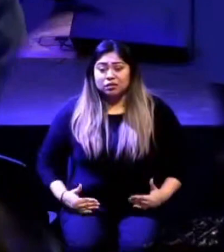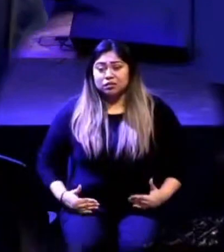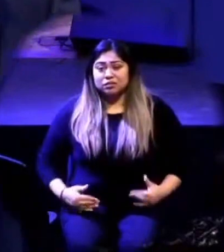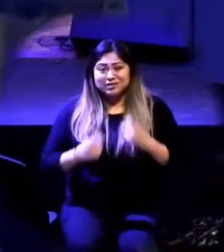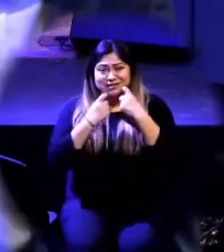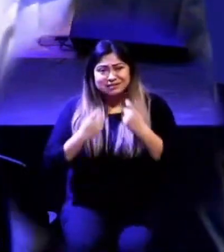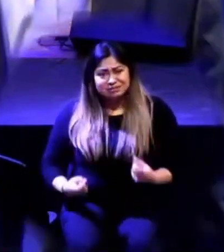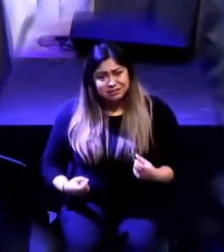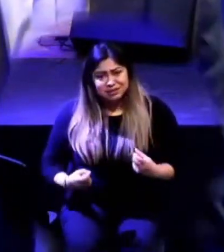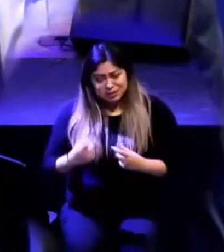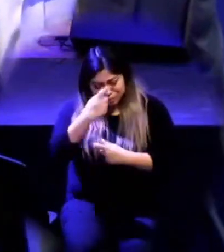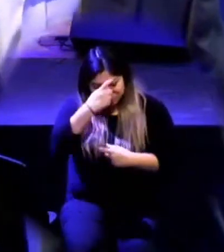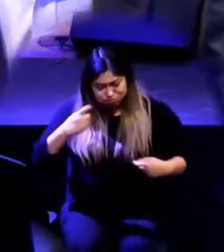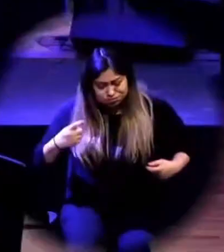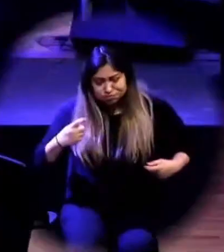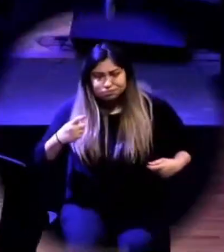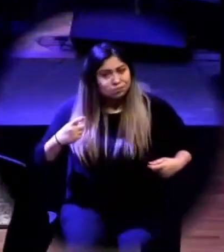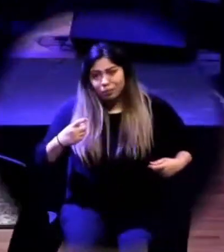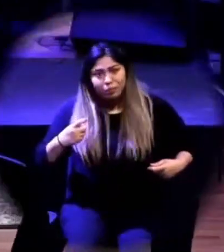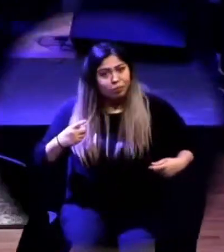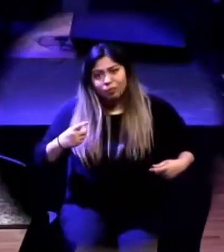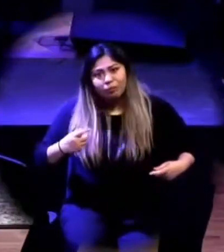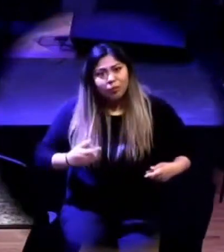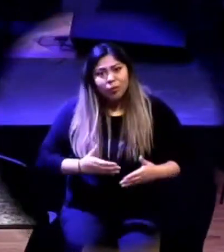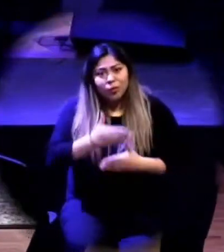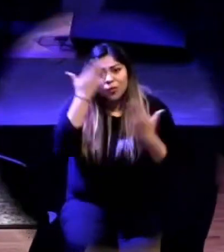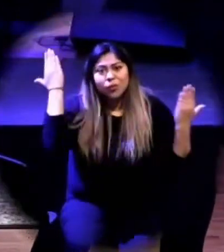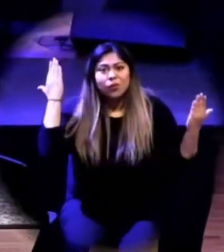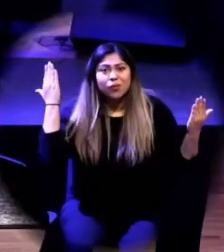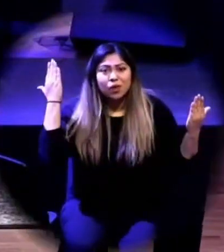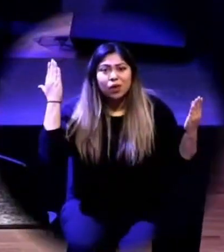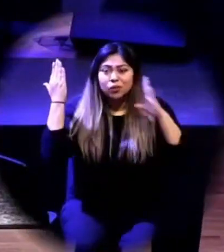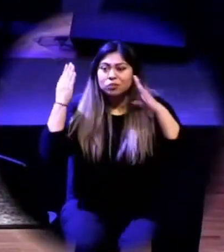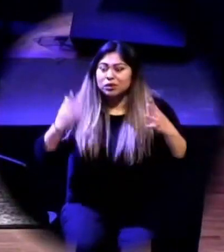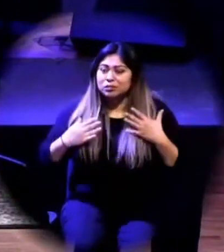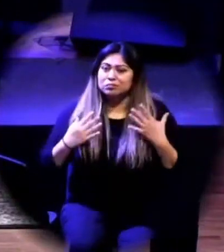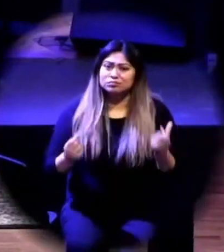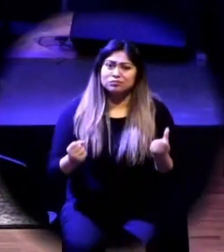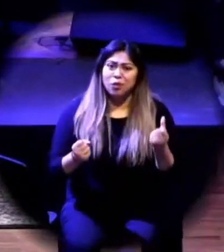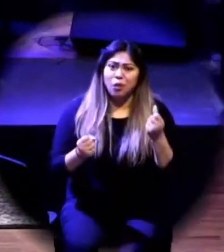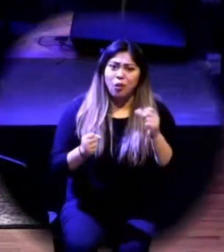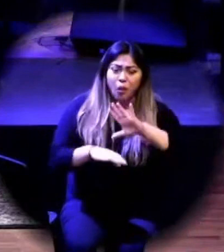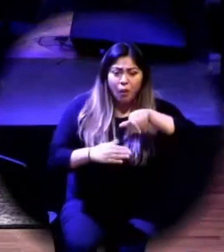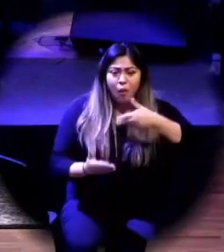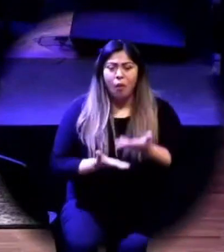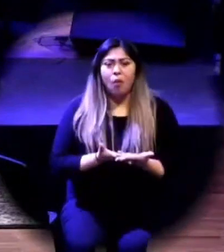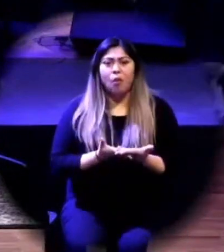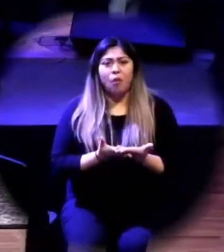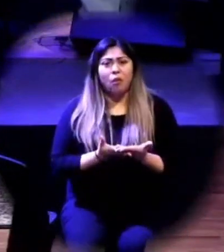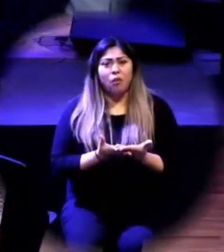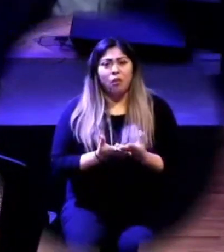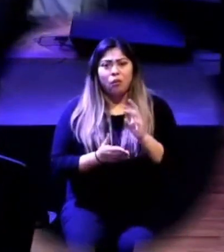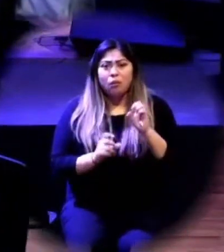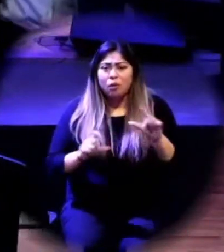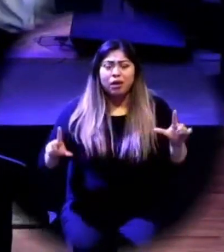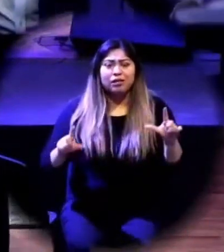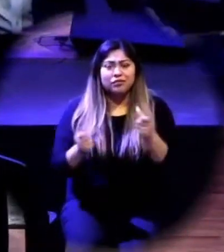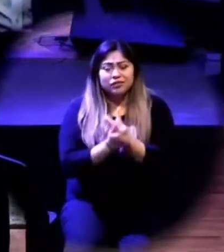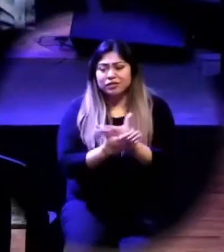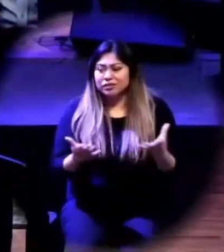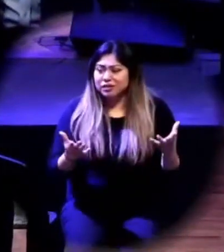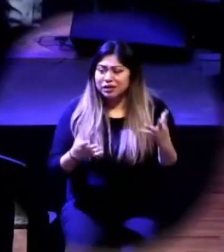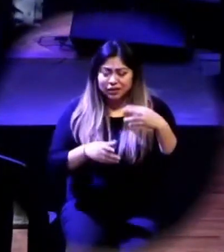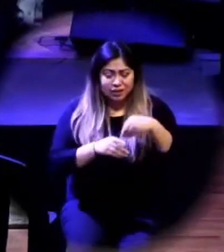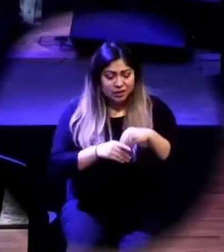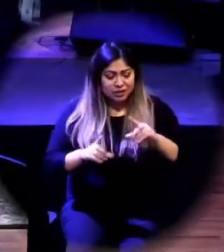sin, and you will be whole and well, and everything you have loved about this life, the food and the company and the